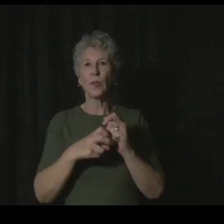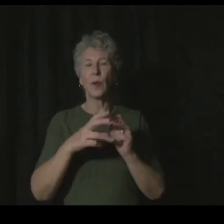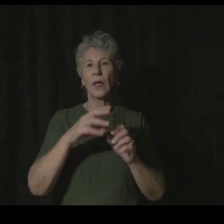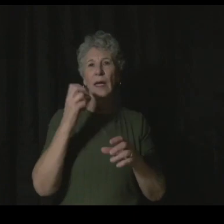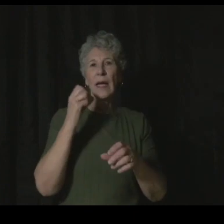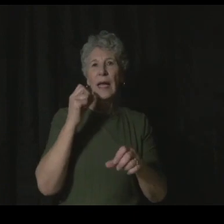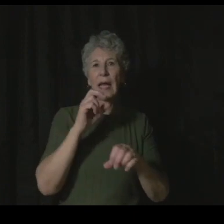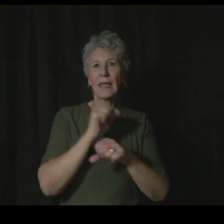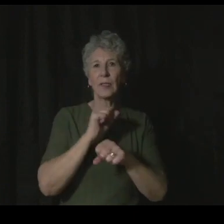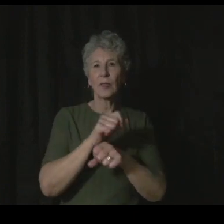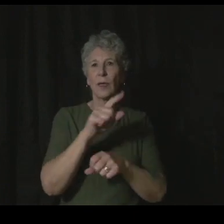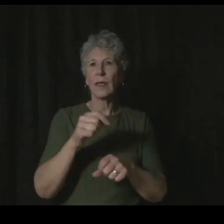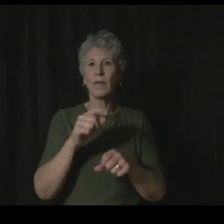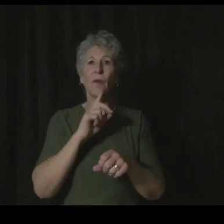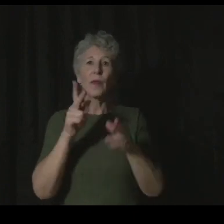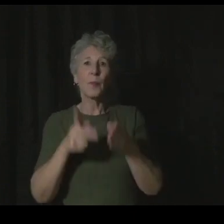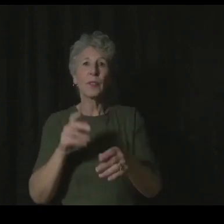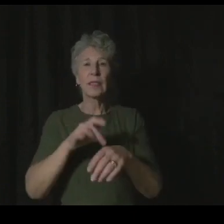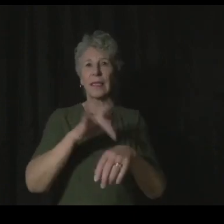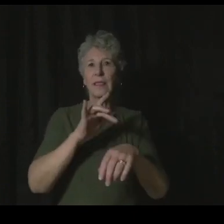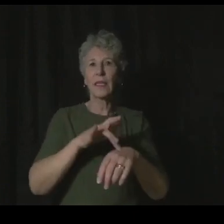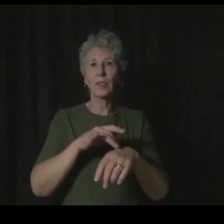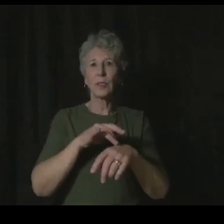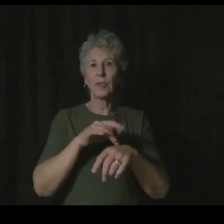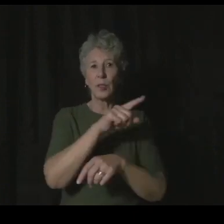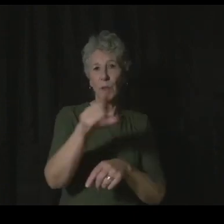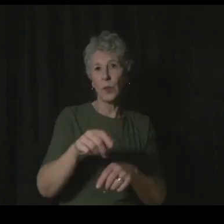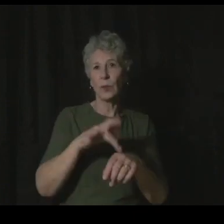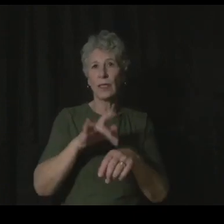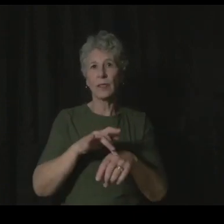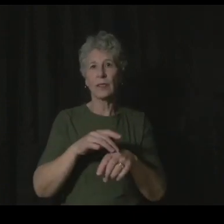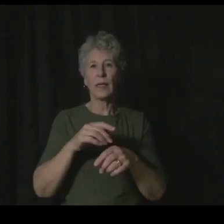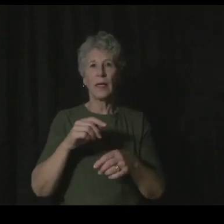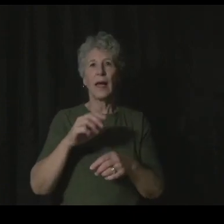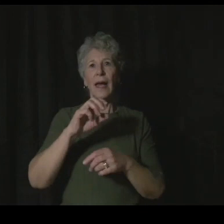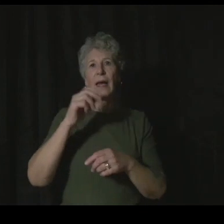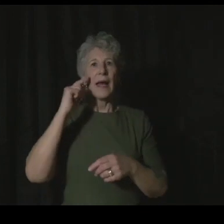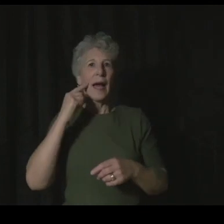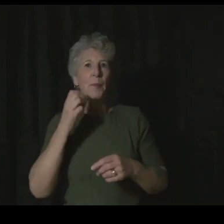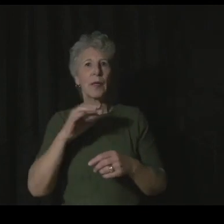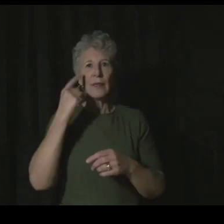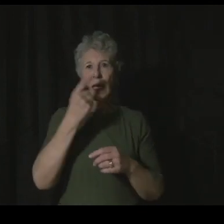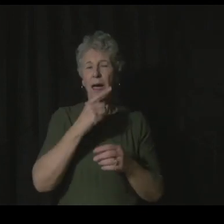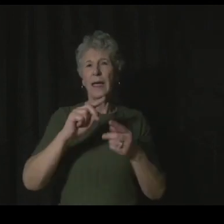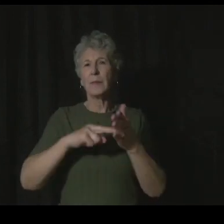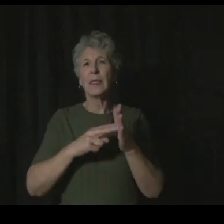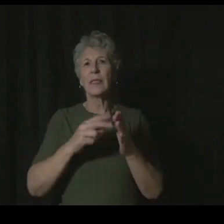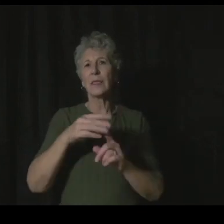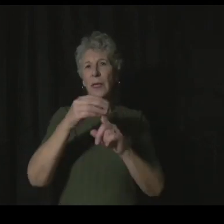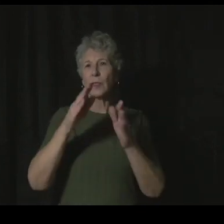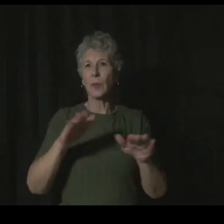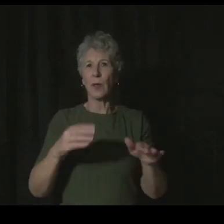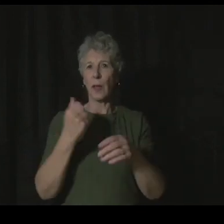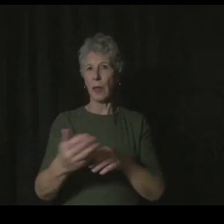who touches you touches the apple of his eye." Long, long ago, God